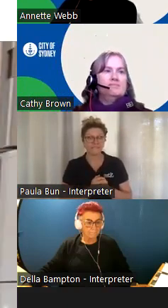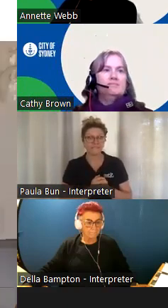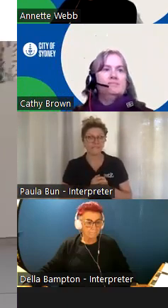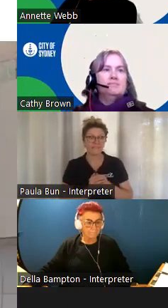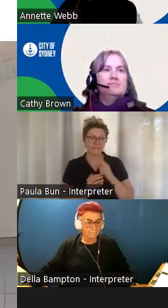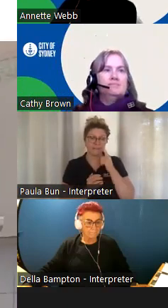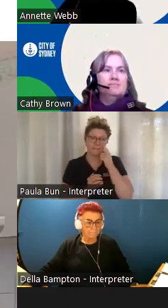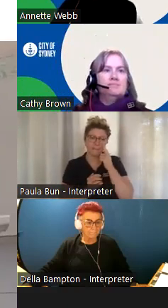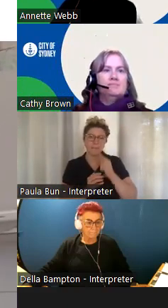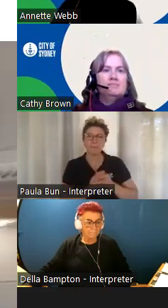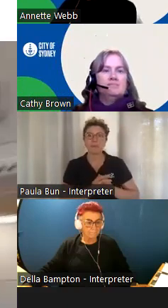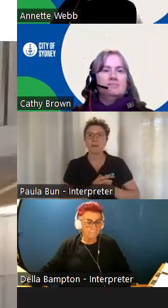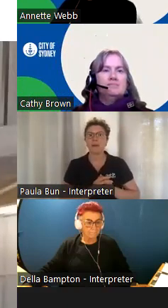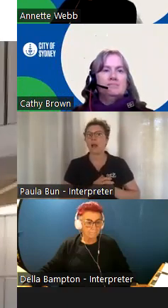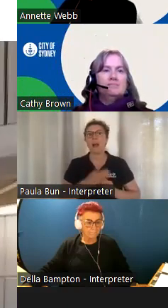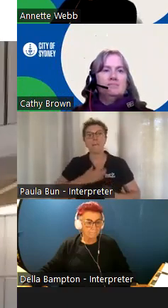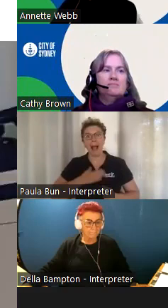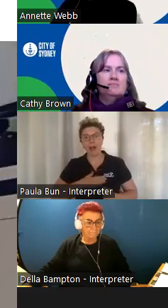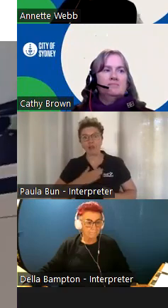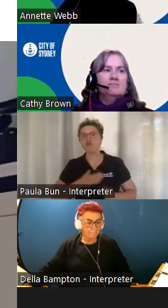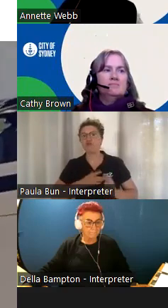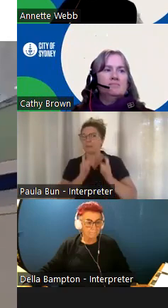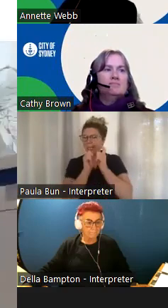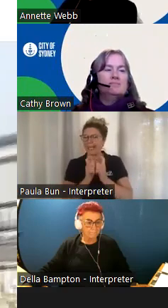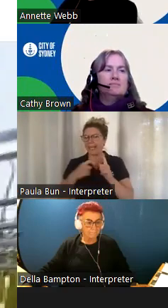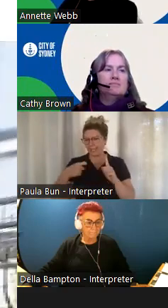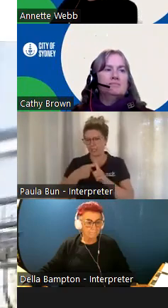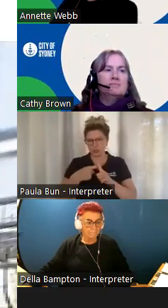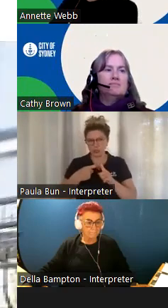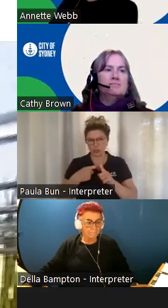a large kitchen area, quite a large bathroom which is accessed off the kitchen.